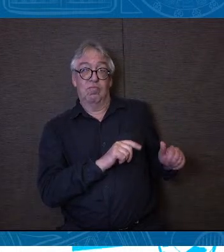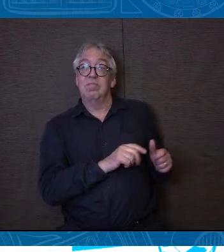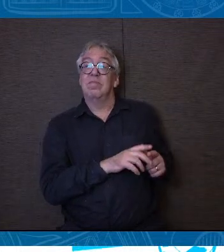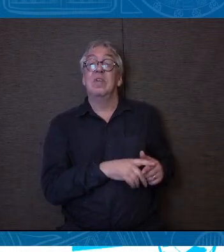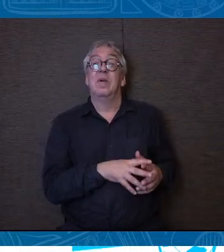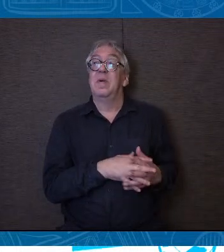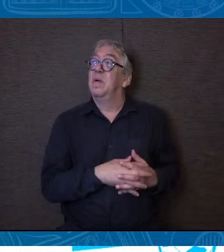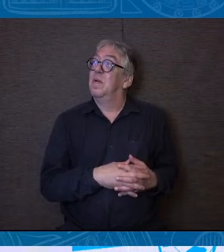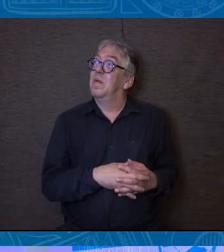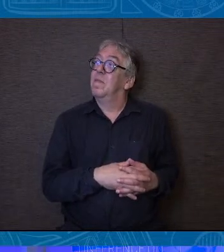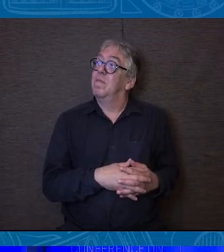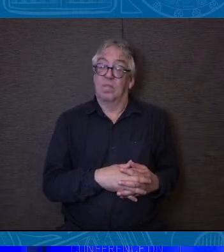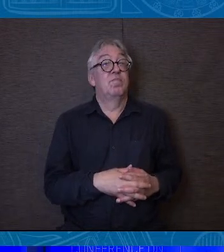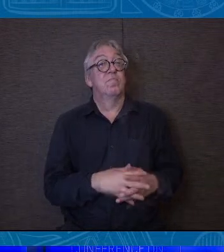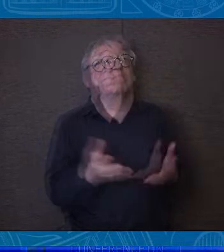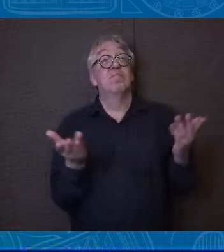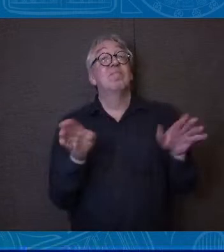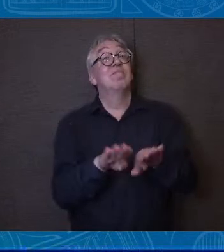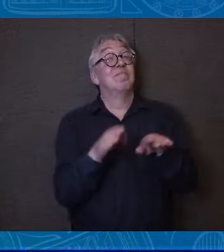over to you, Vanessa.